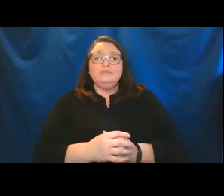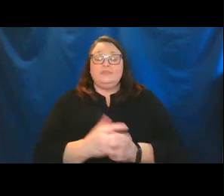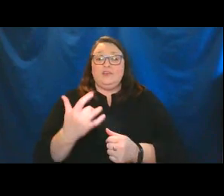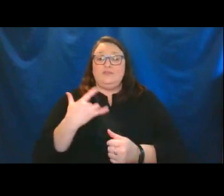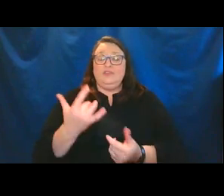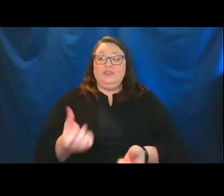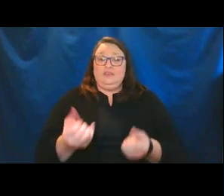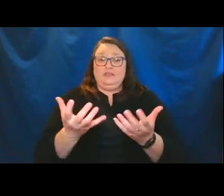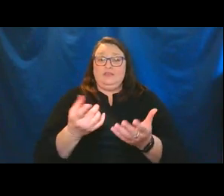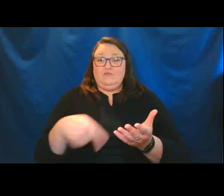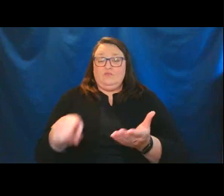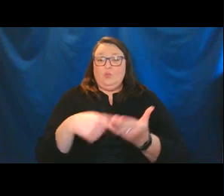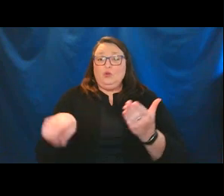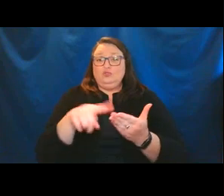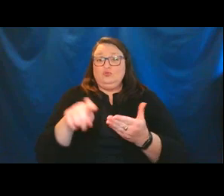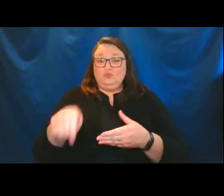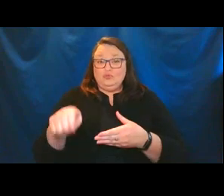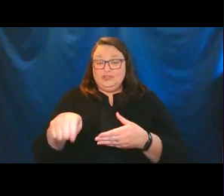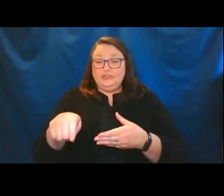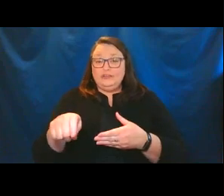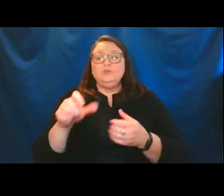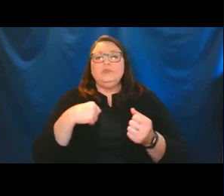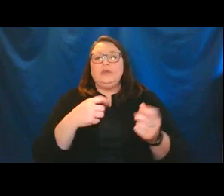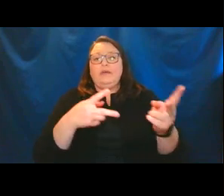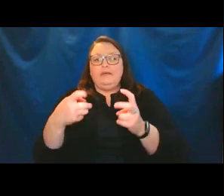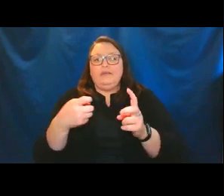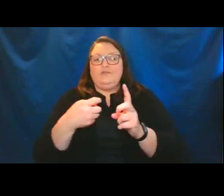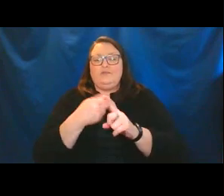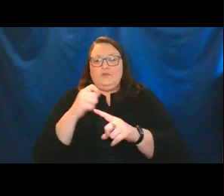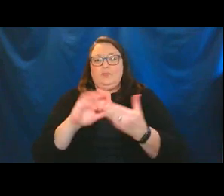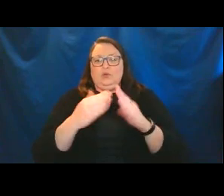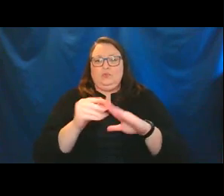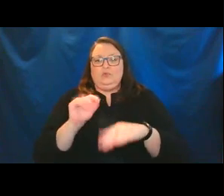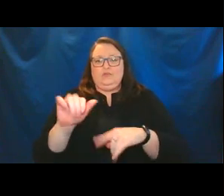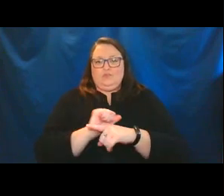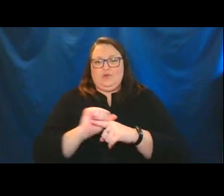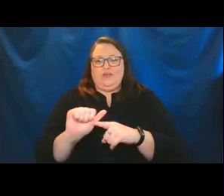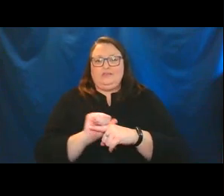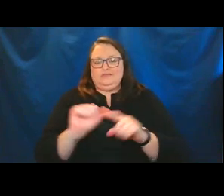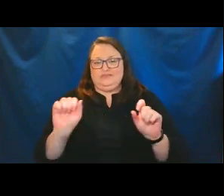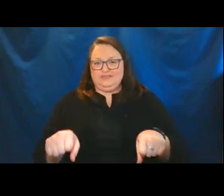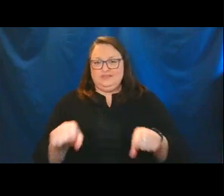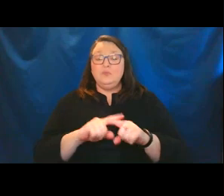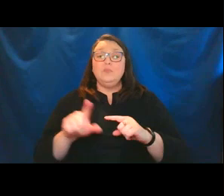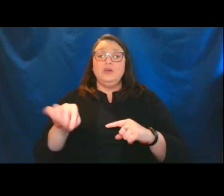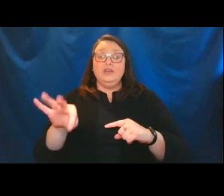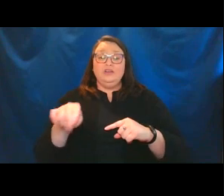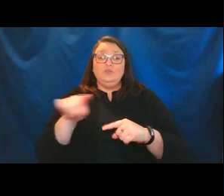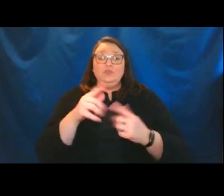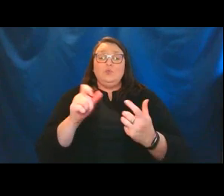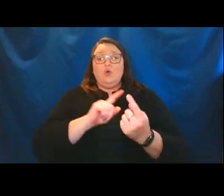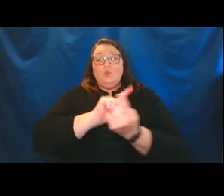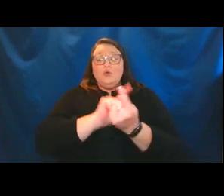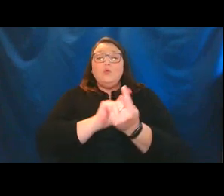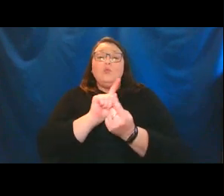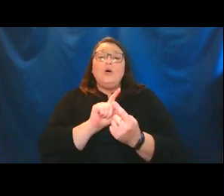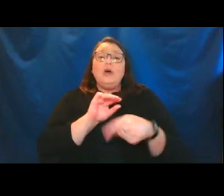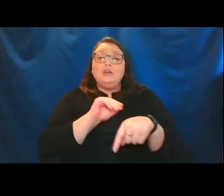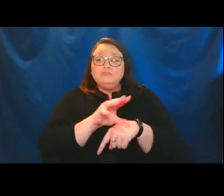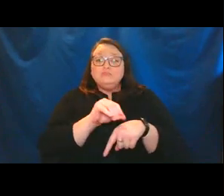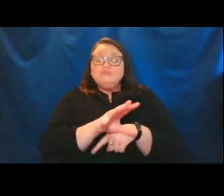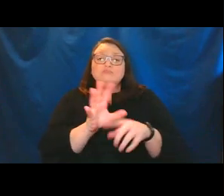you guys will need can actually come out of the community of practice. But if you would like one-on-one consultations with